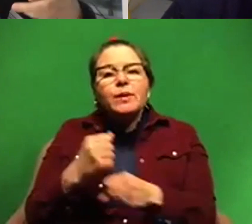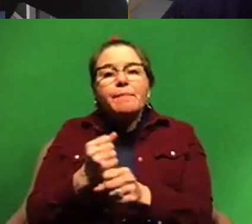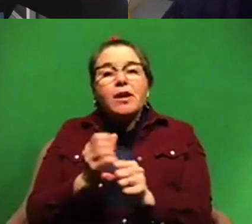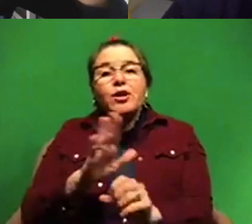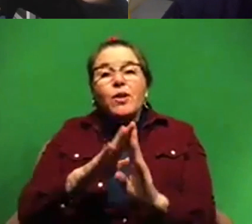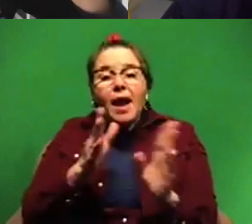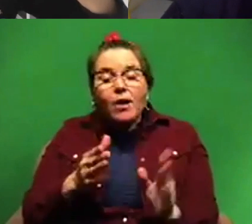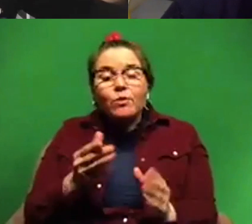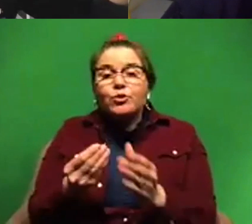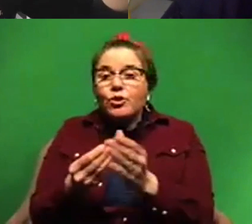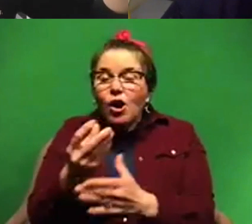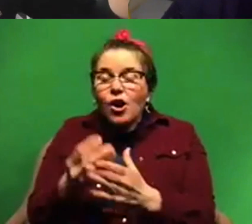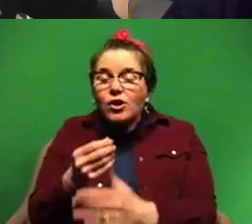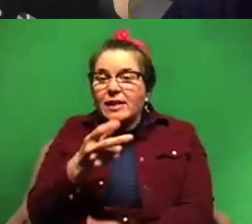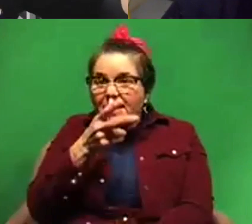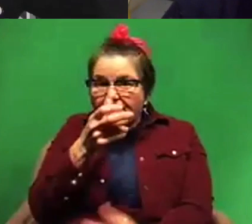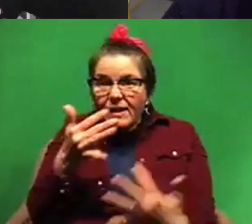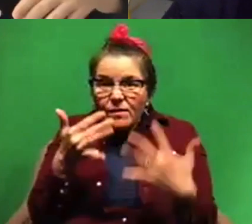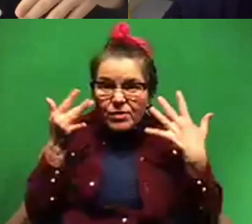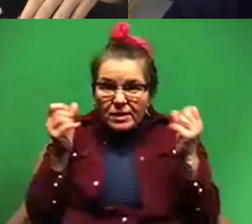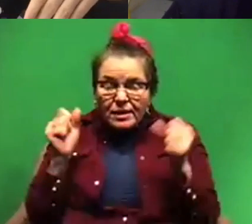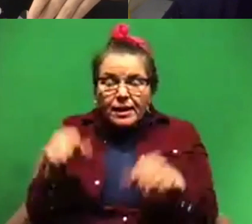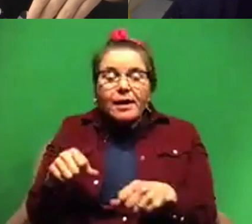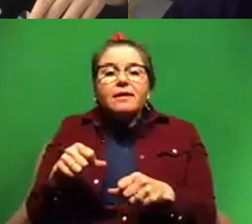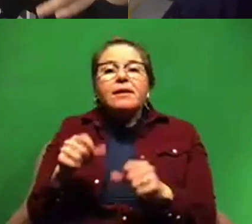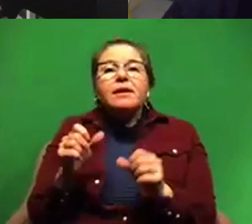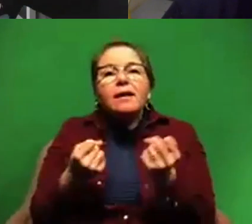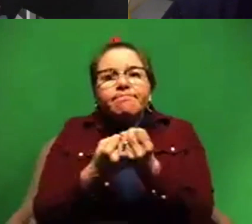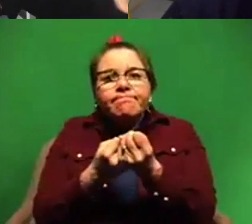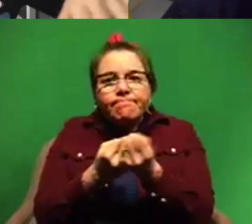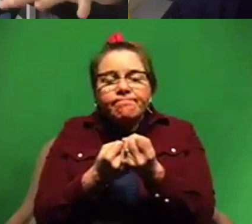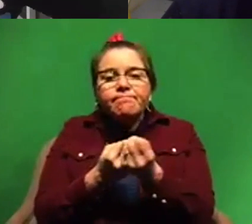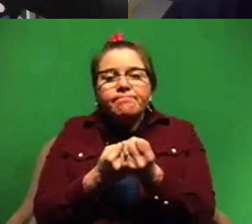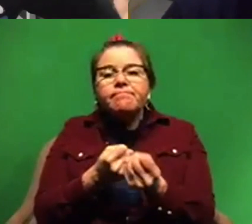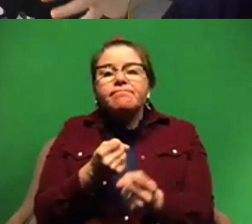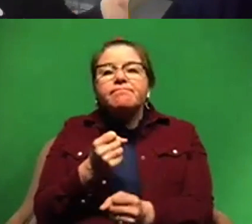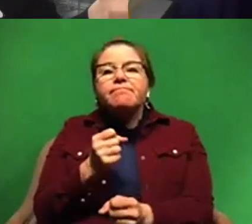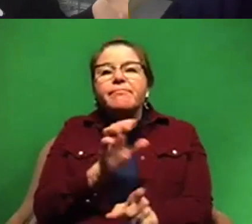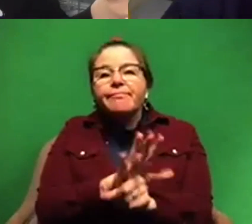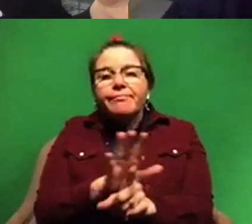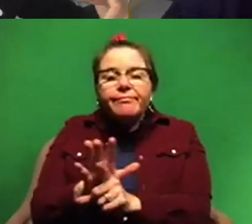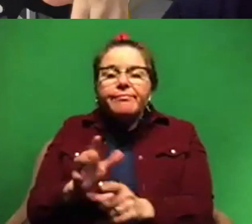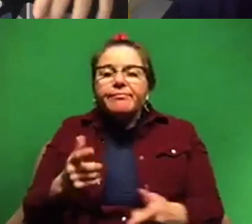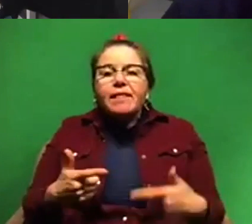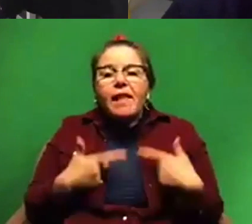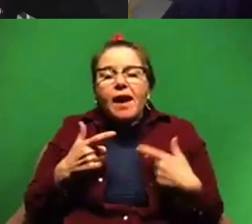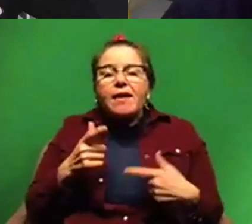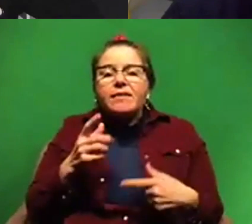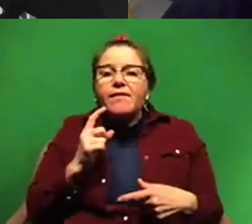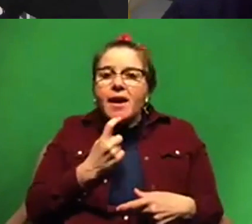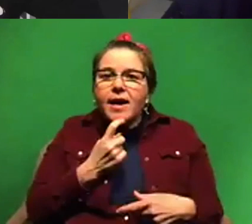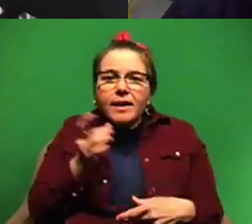garden insect friendly, you know, so we can support the lives of like honeybees and other animals that are